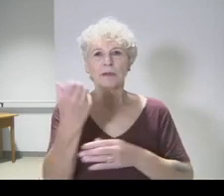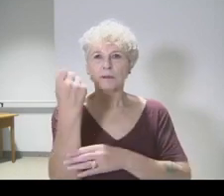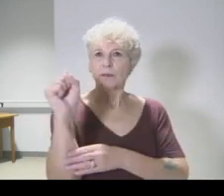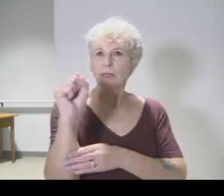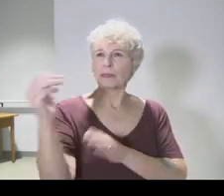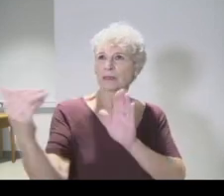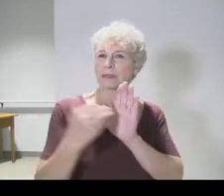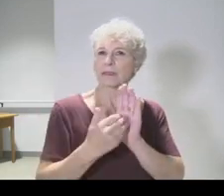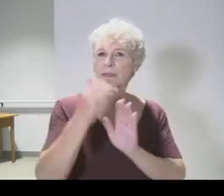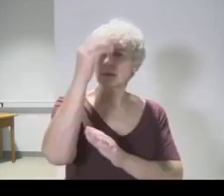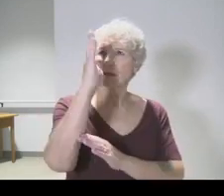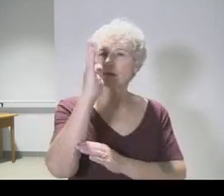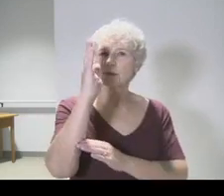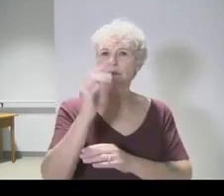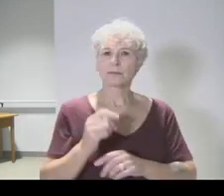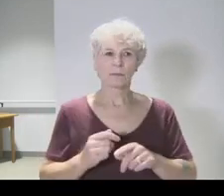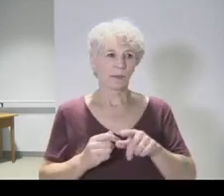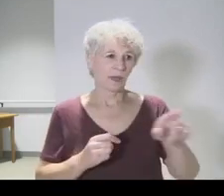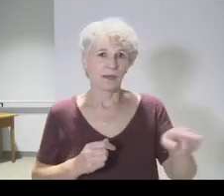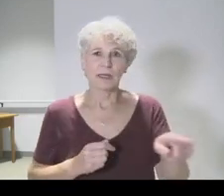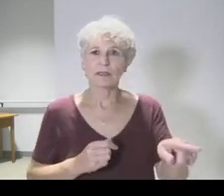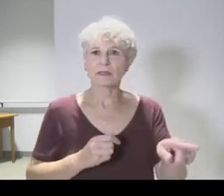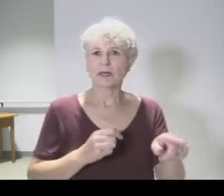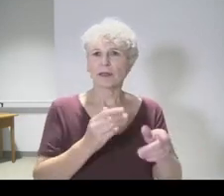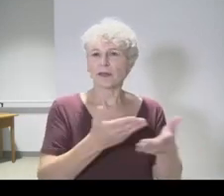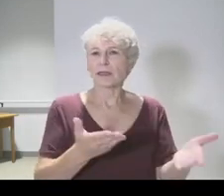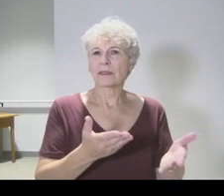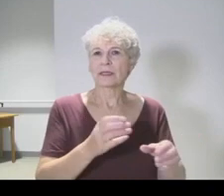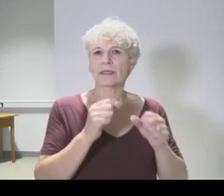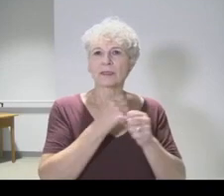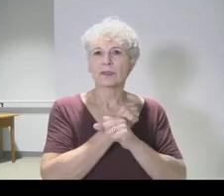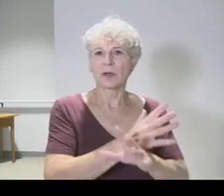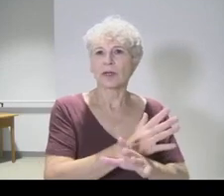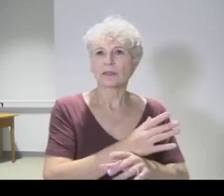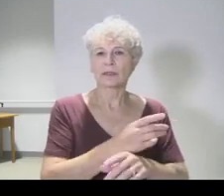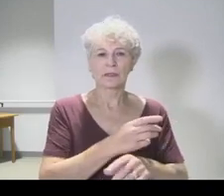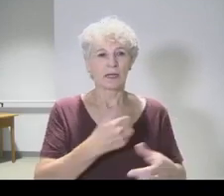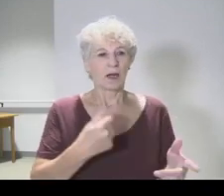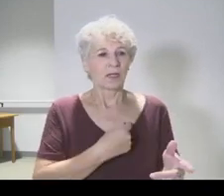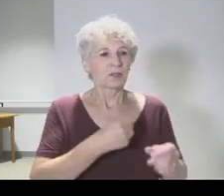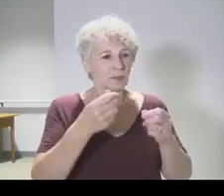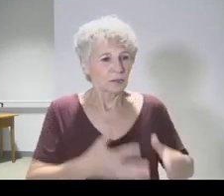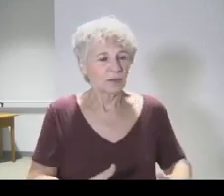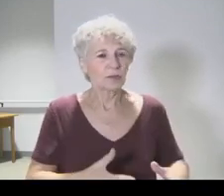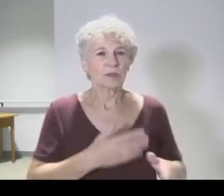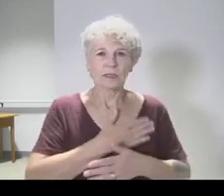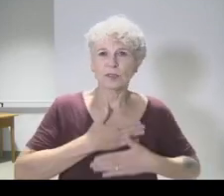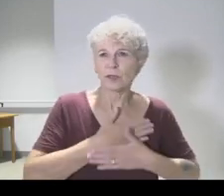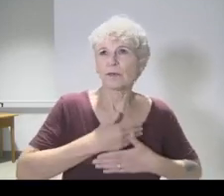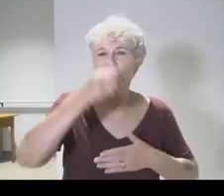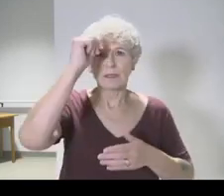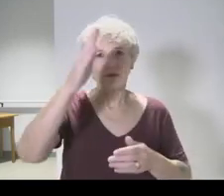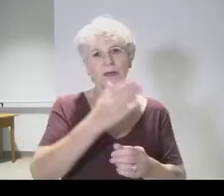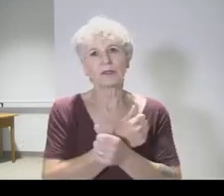God's. Worldliness is anything that causes you to lose enjoyment in the Father's love and keeps you from